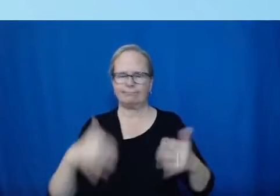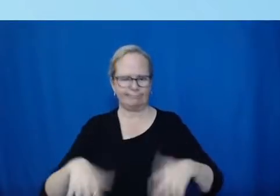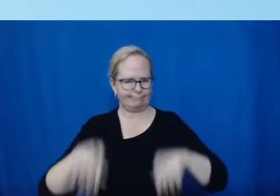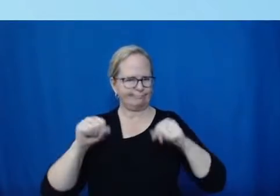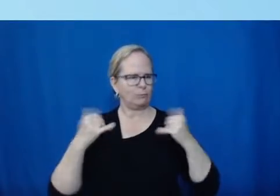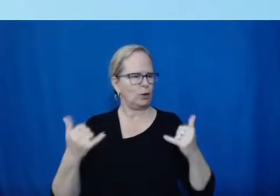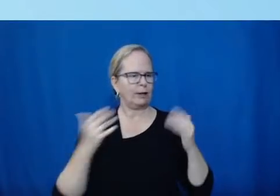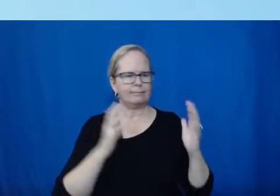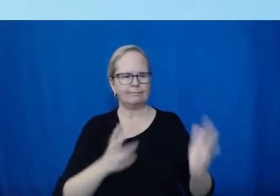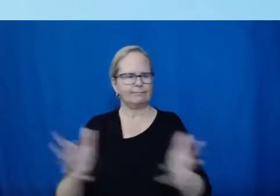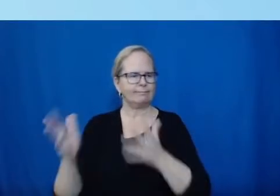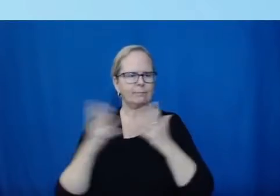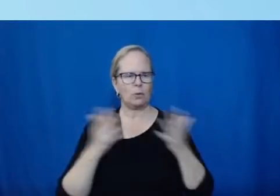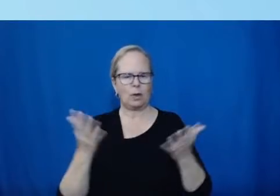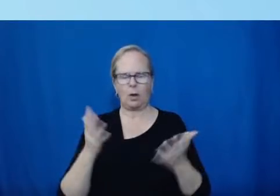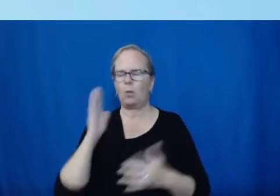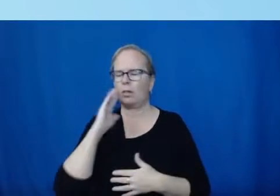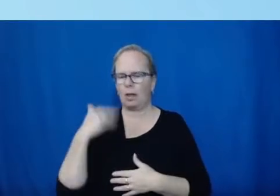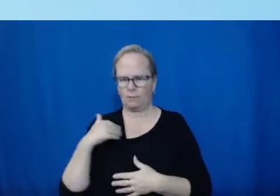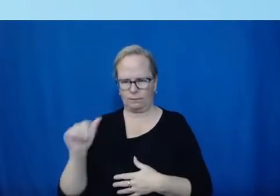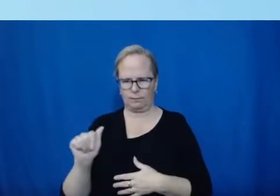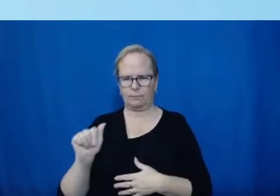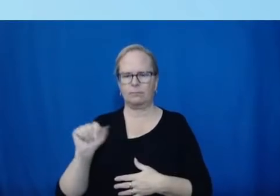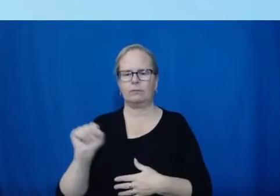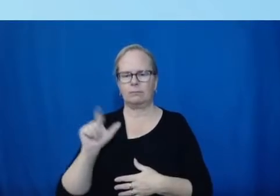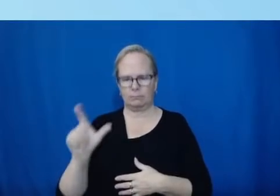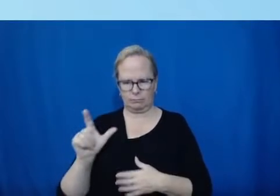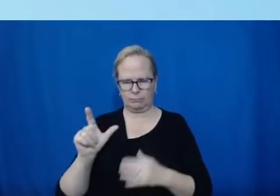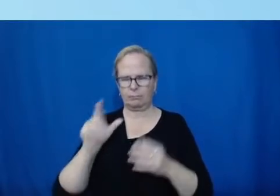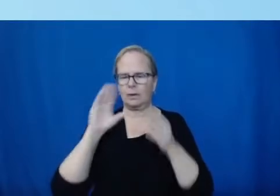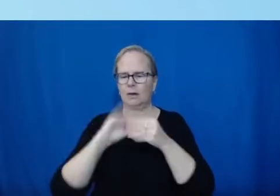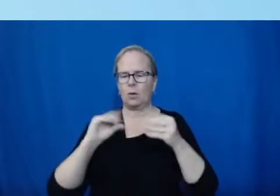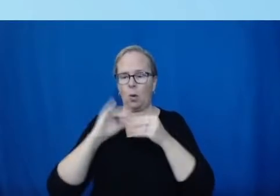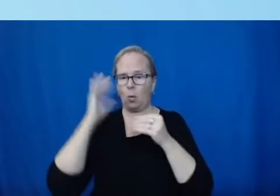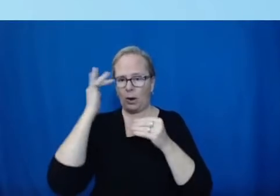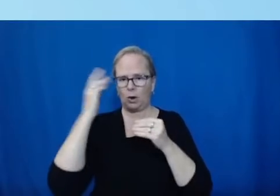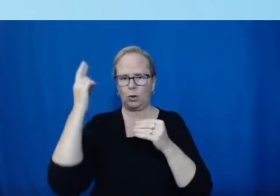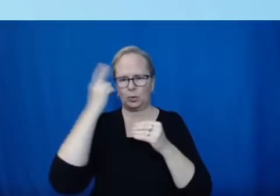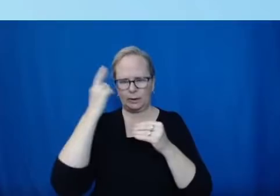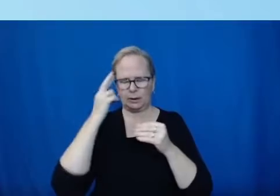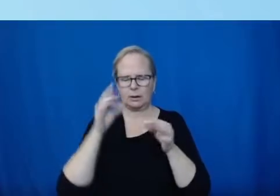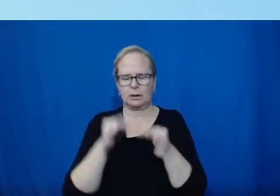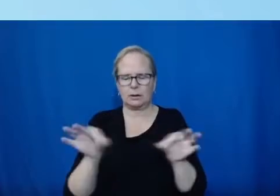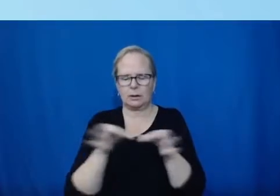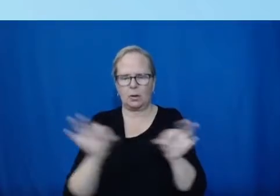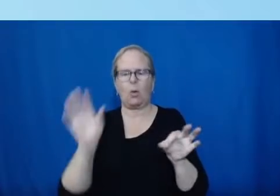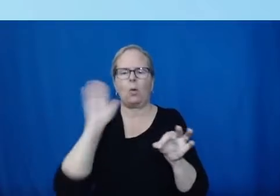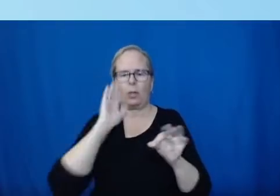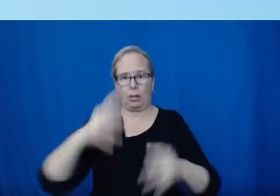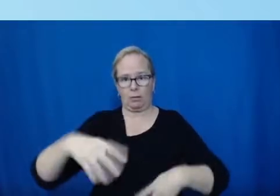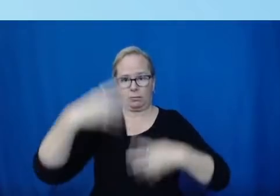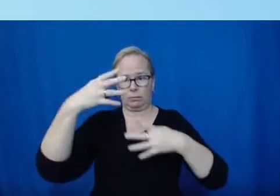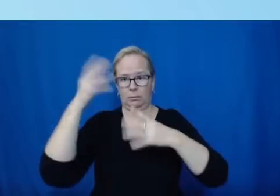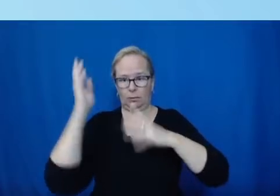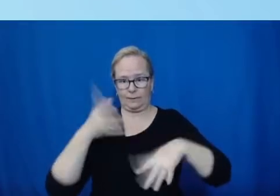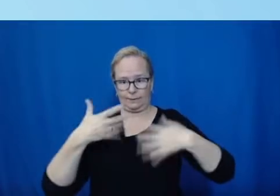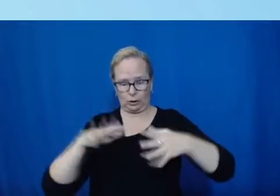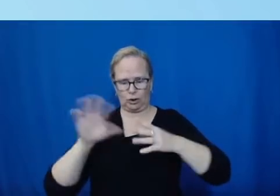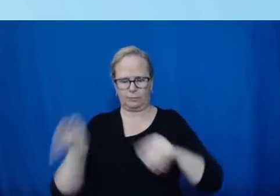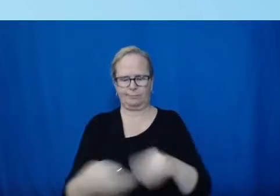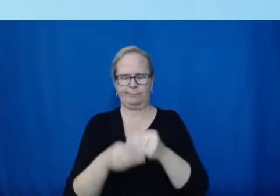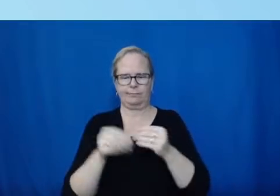in ASL. To ensure access to completely accurate information, closed captioning will be uploaded after the live stream is complete.